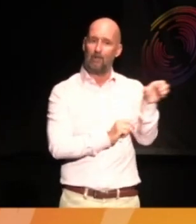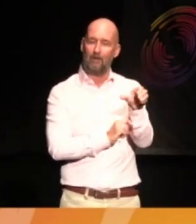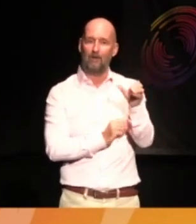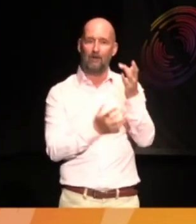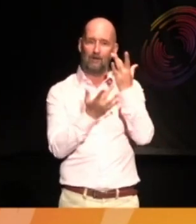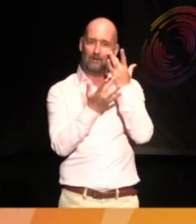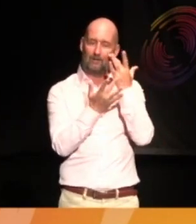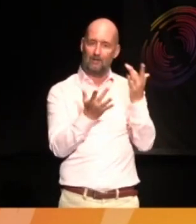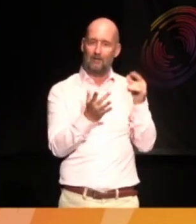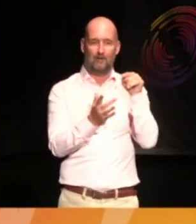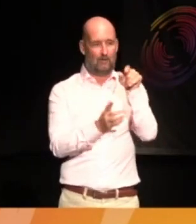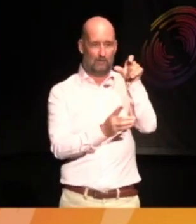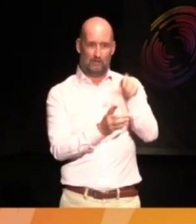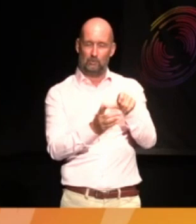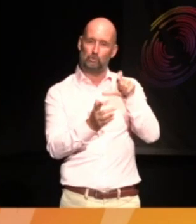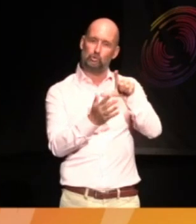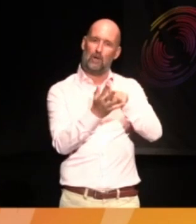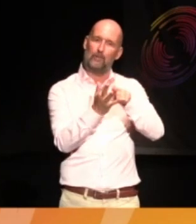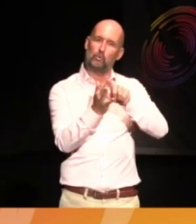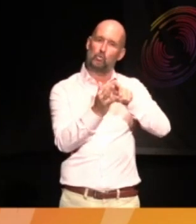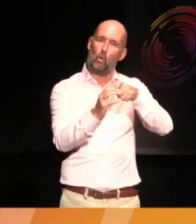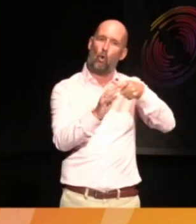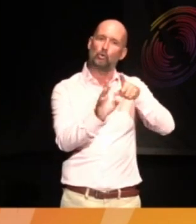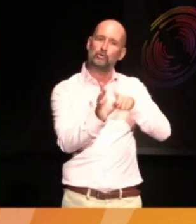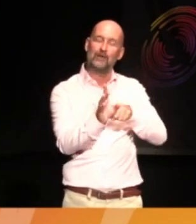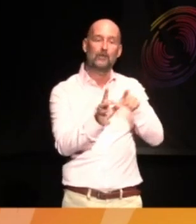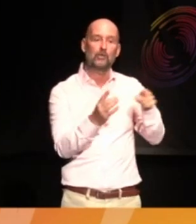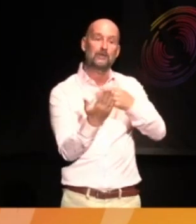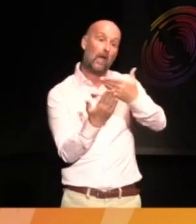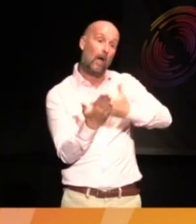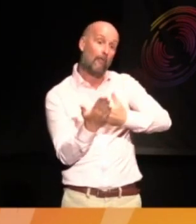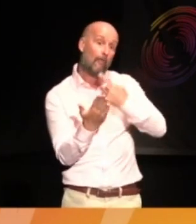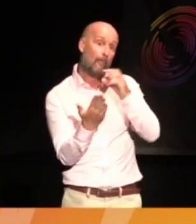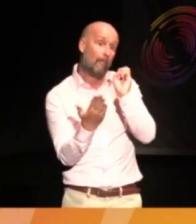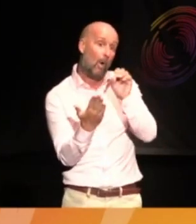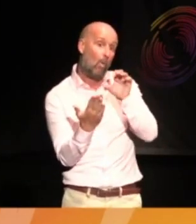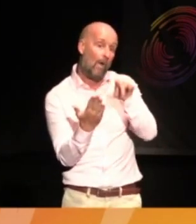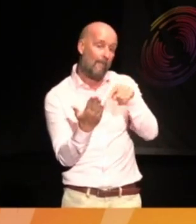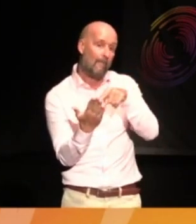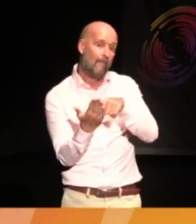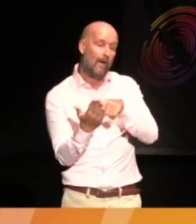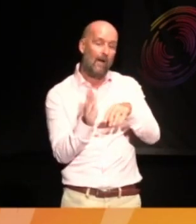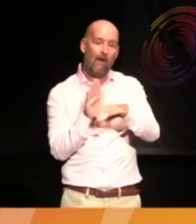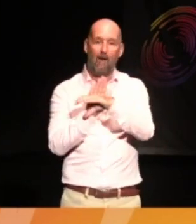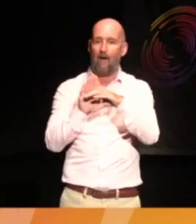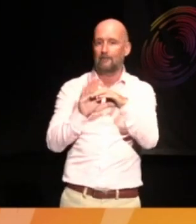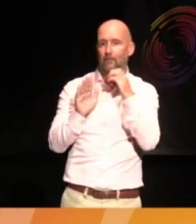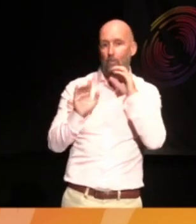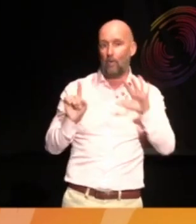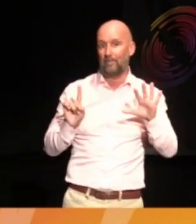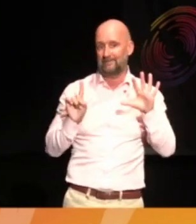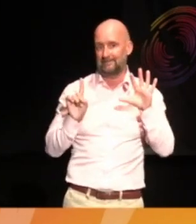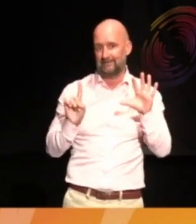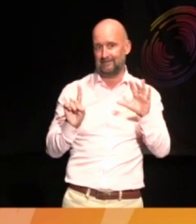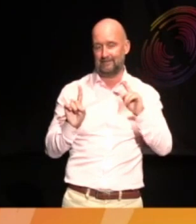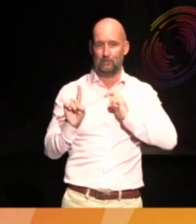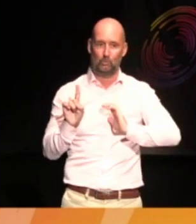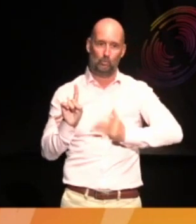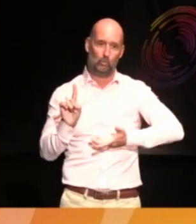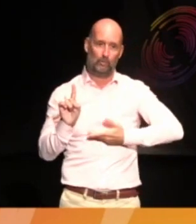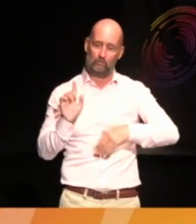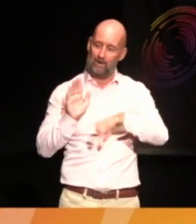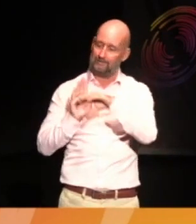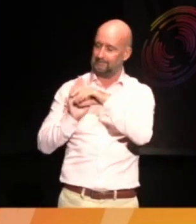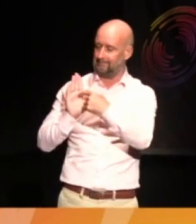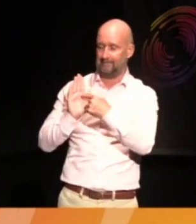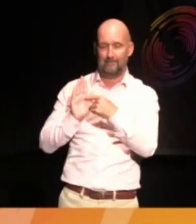Tishani Doshi, and she'll read her powerful poem, which is in response to Article 6 of the Universal Declaration of